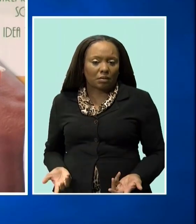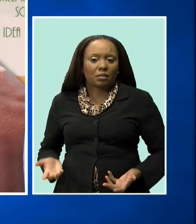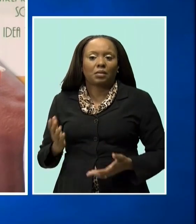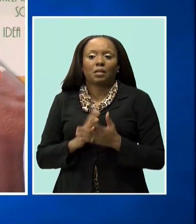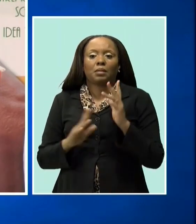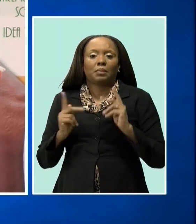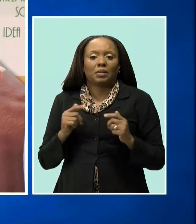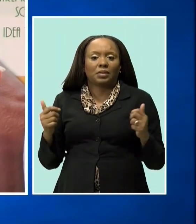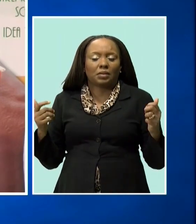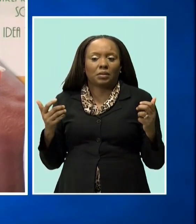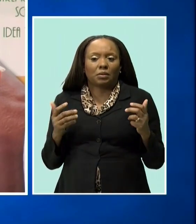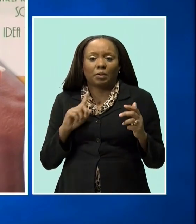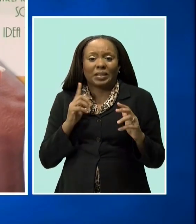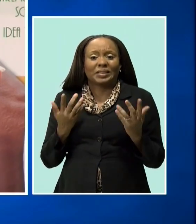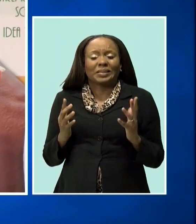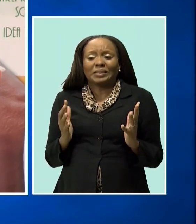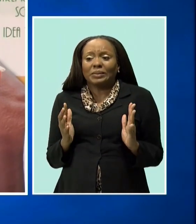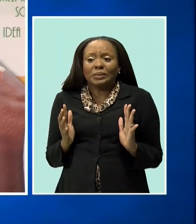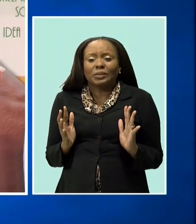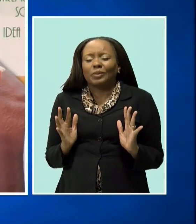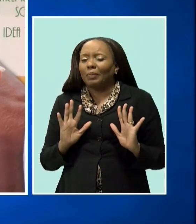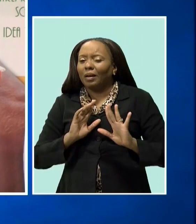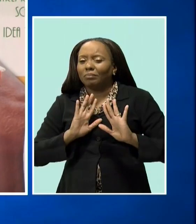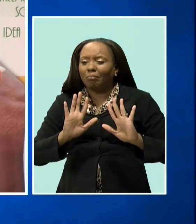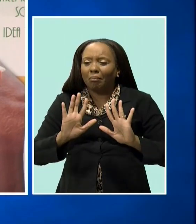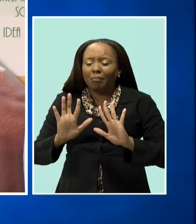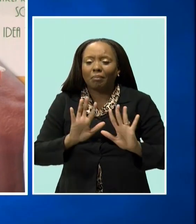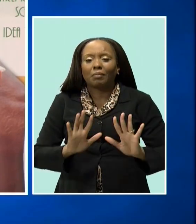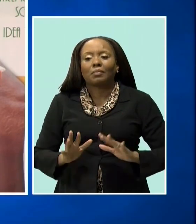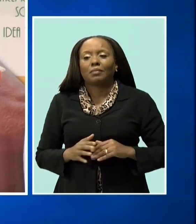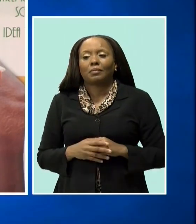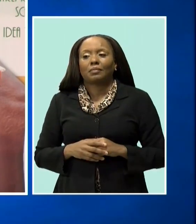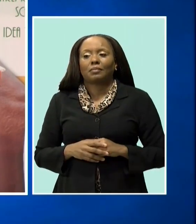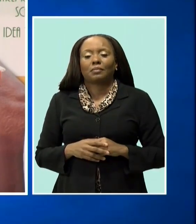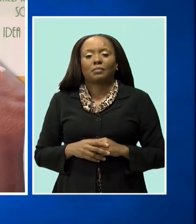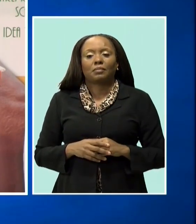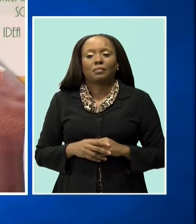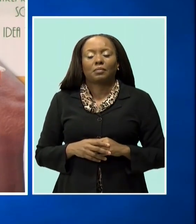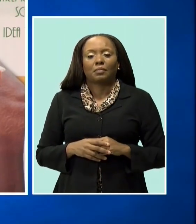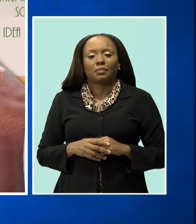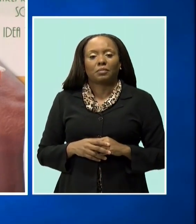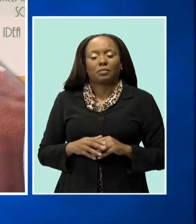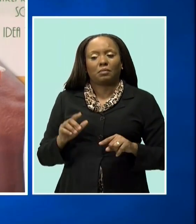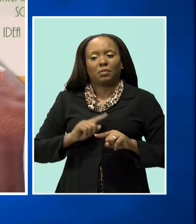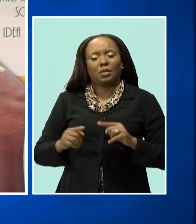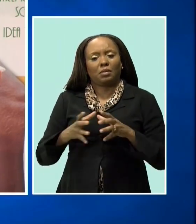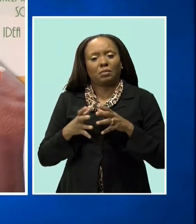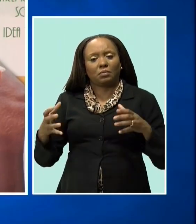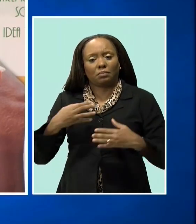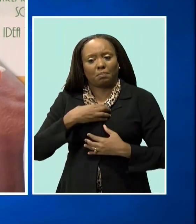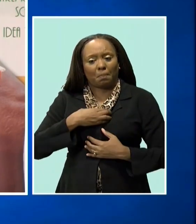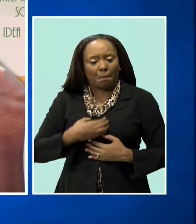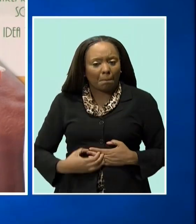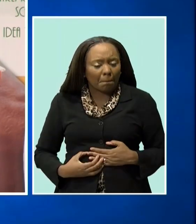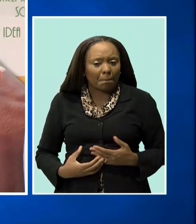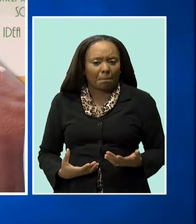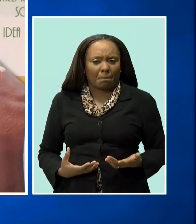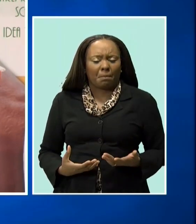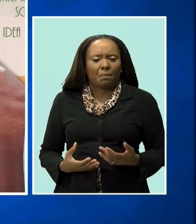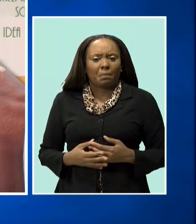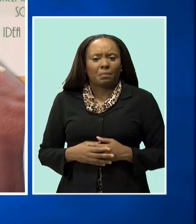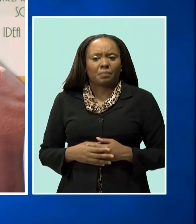nerves, but nonetheless, the passion that we want to see came through. And as a result, we have